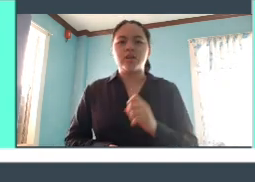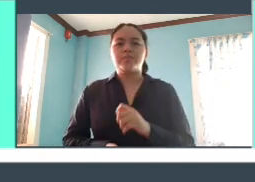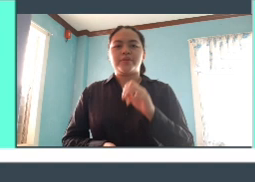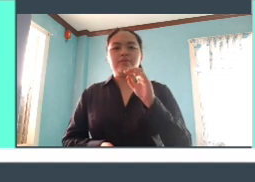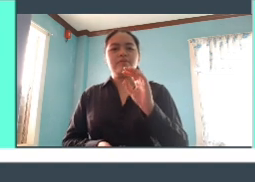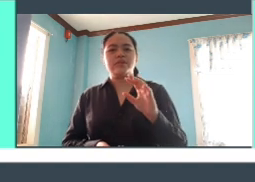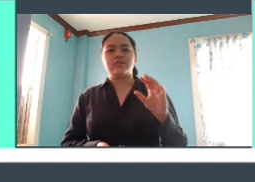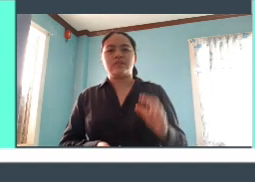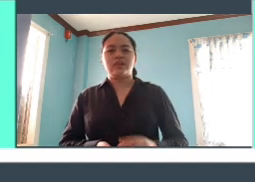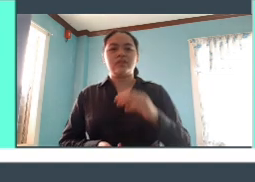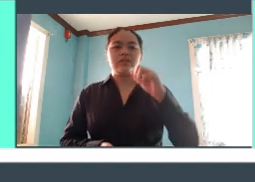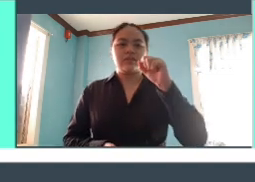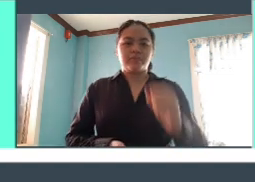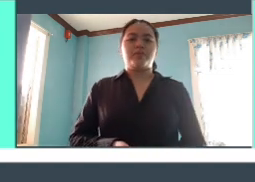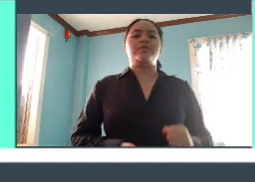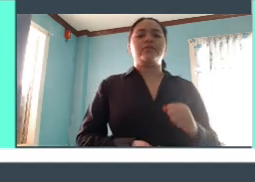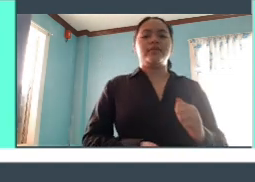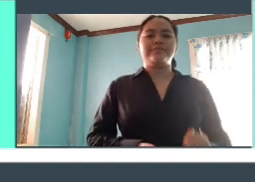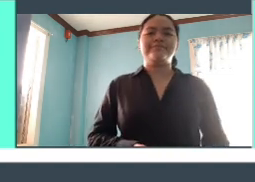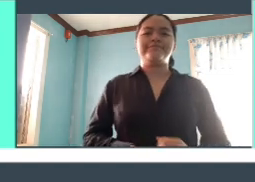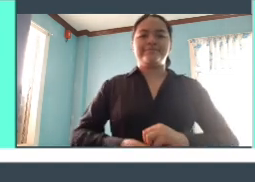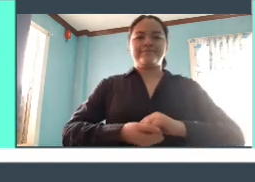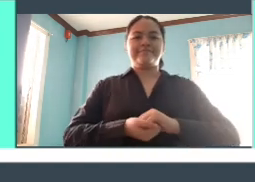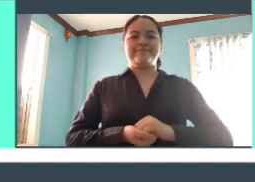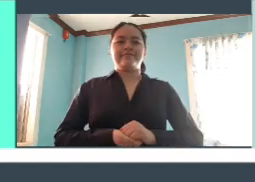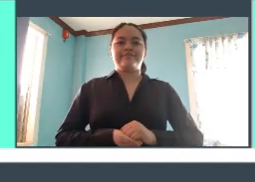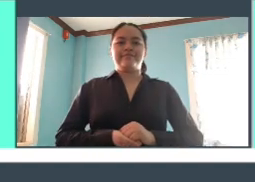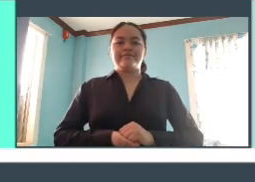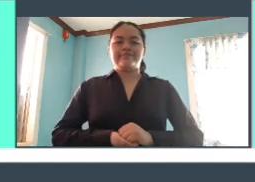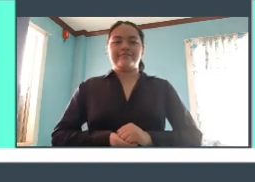it produces the spores.